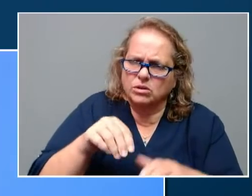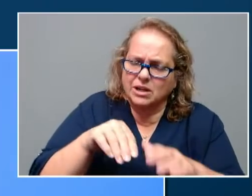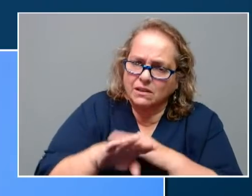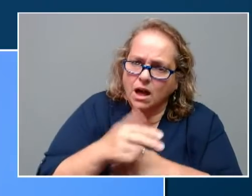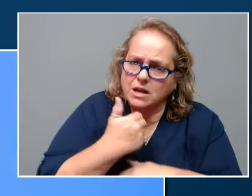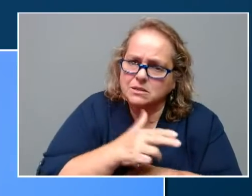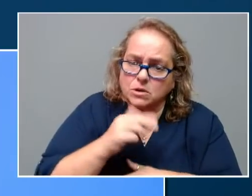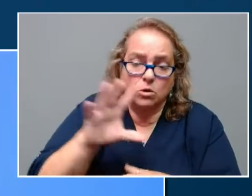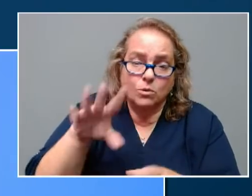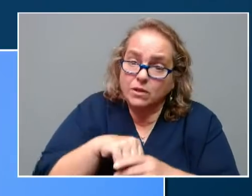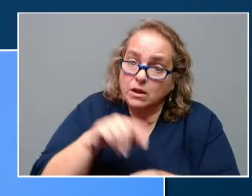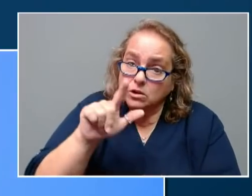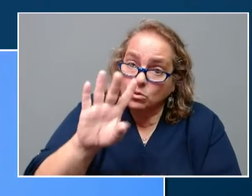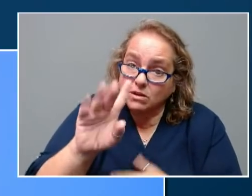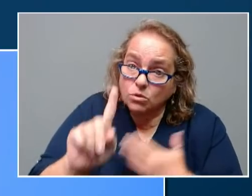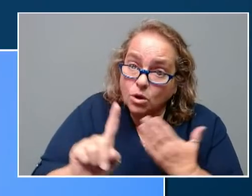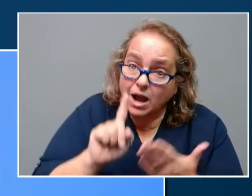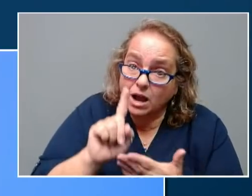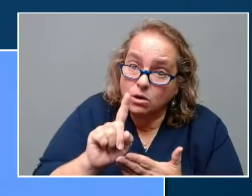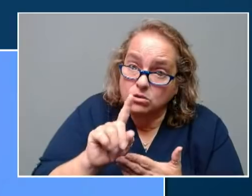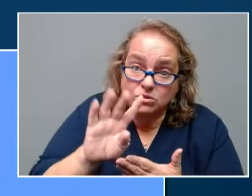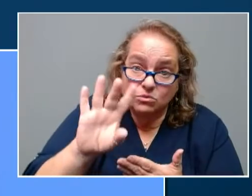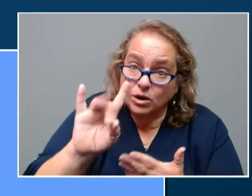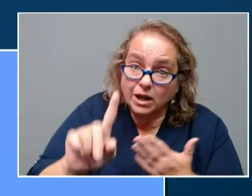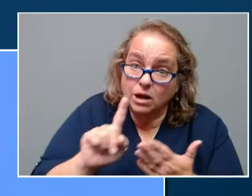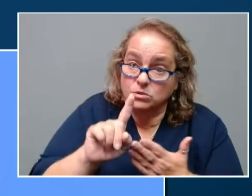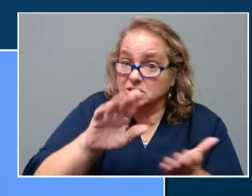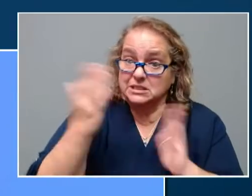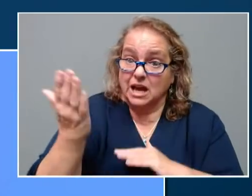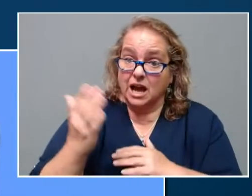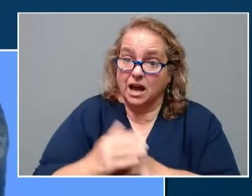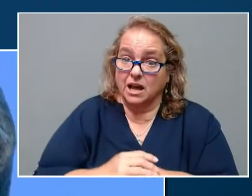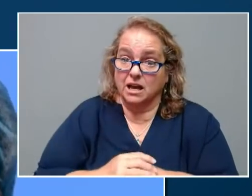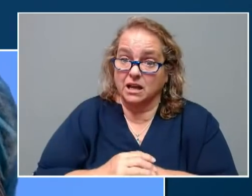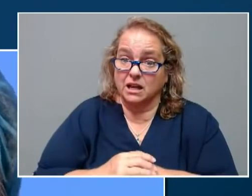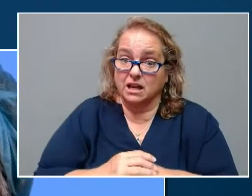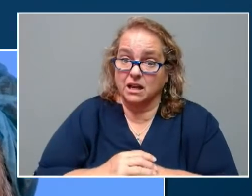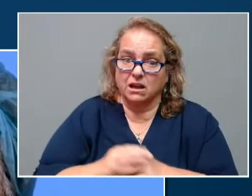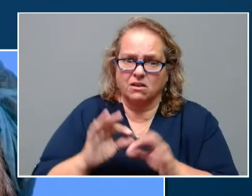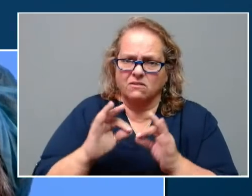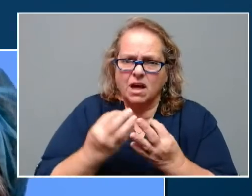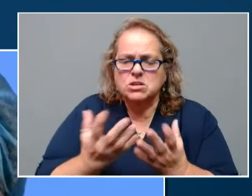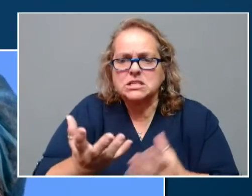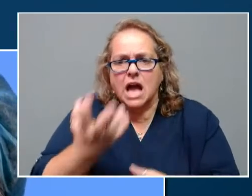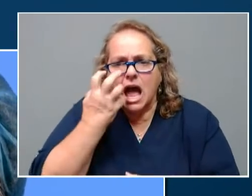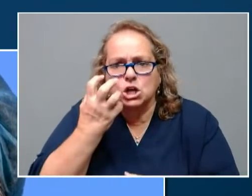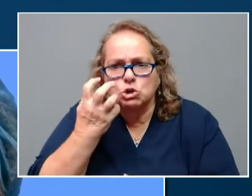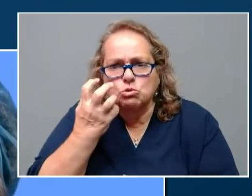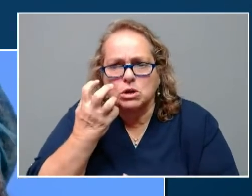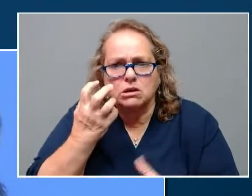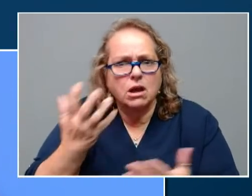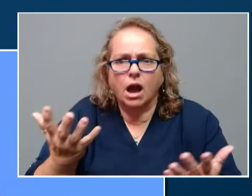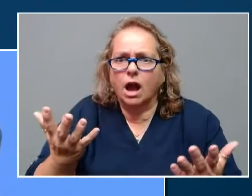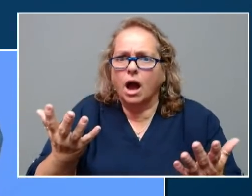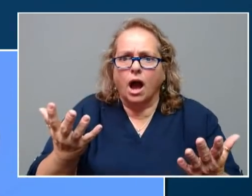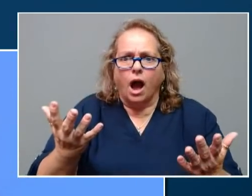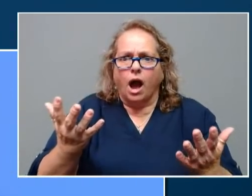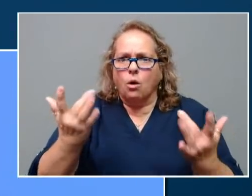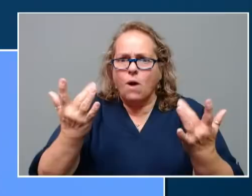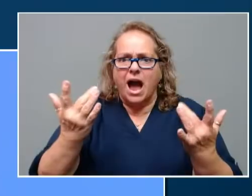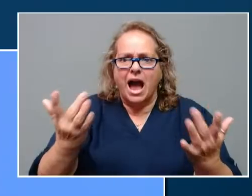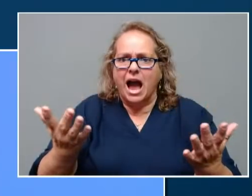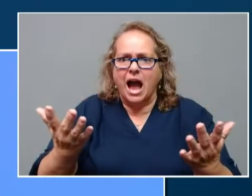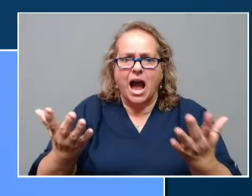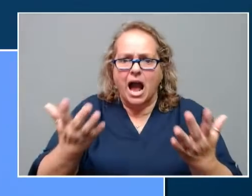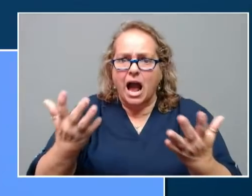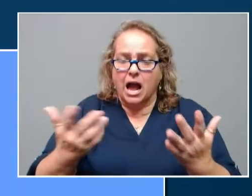24 hours, 48 hours die. Families are angry, they're lost. Patients are lost